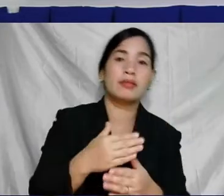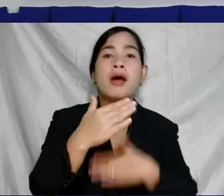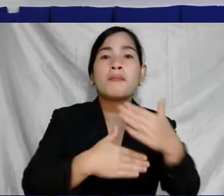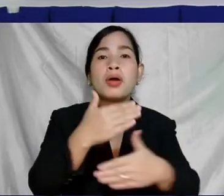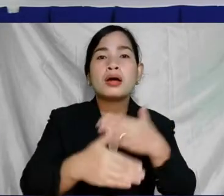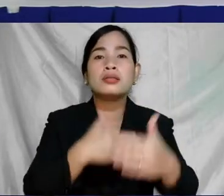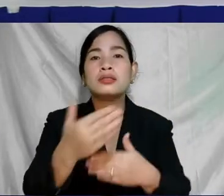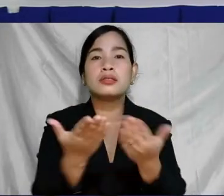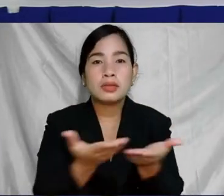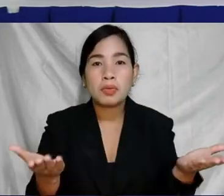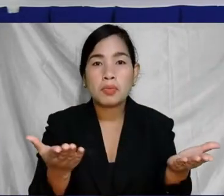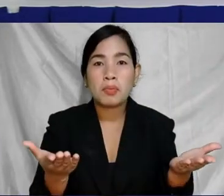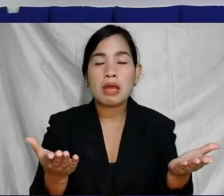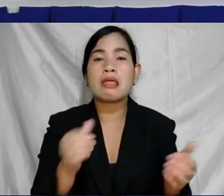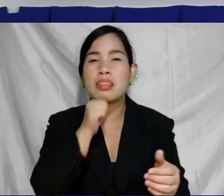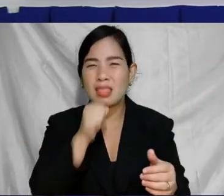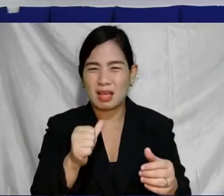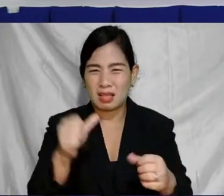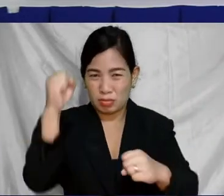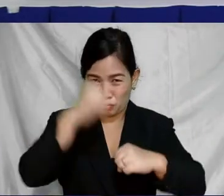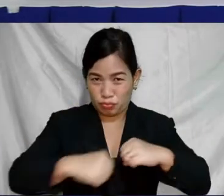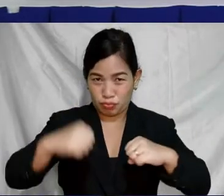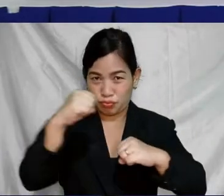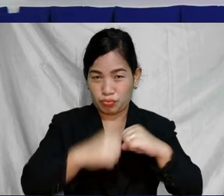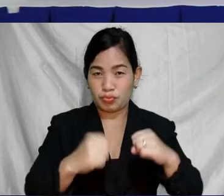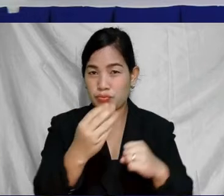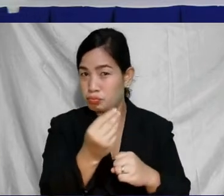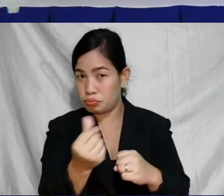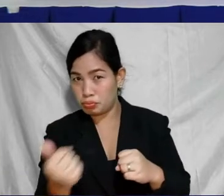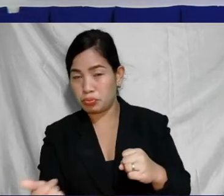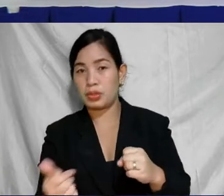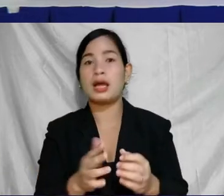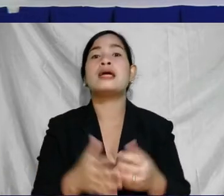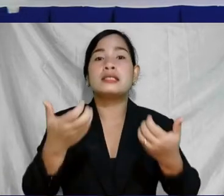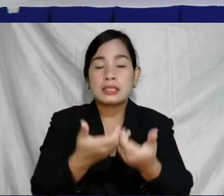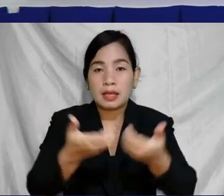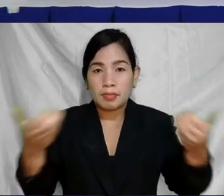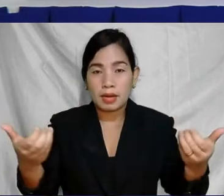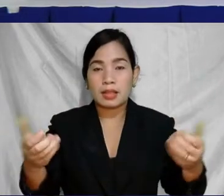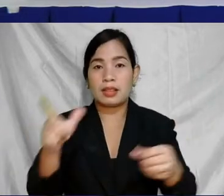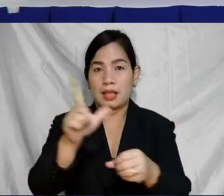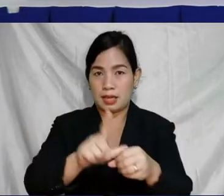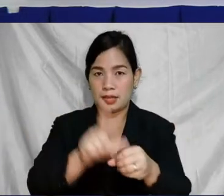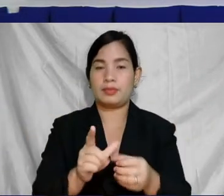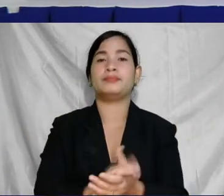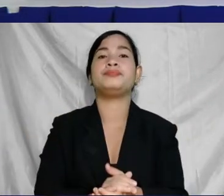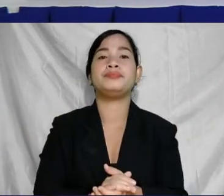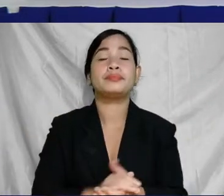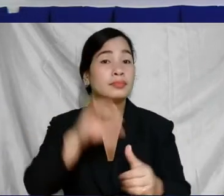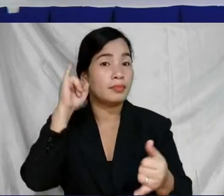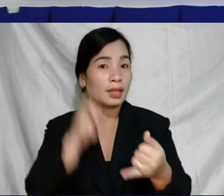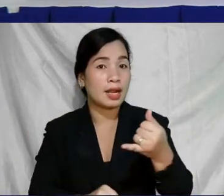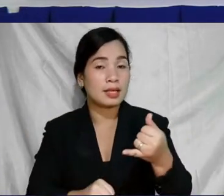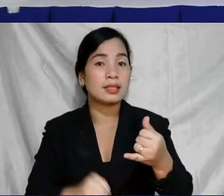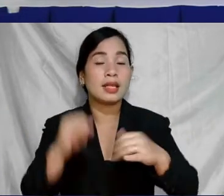of insoluble solids are separated from liquid mixture. And lastly, we have the